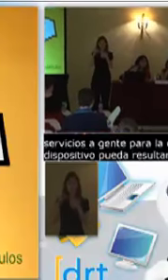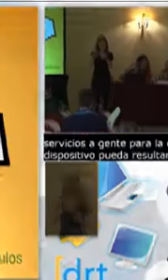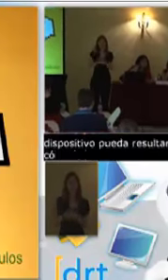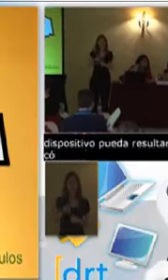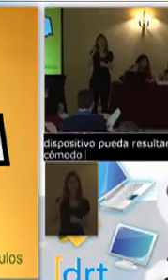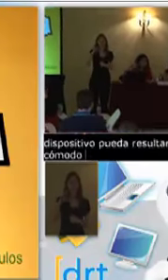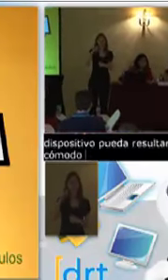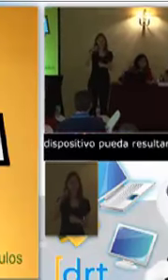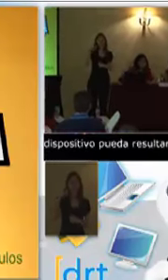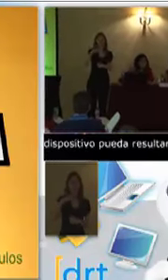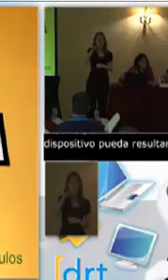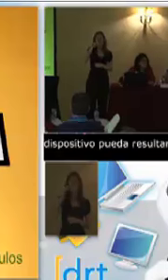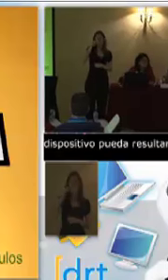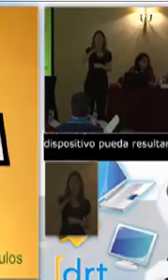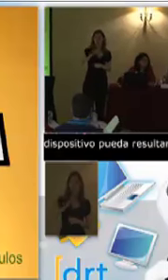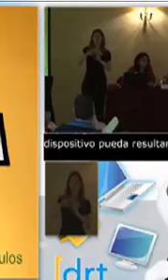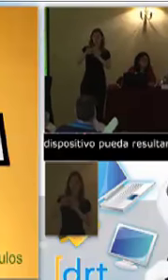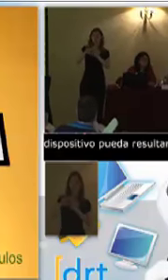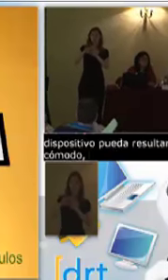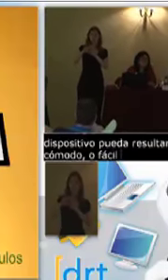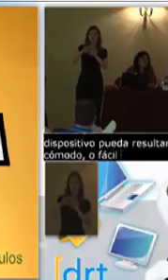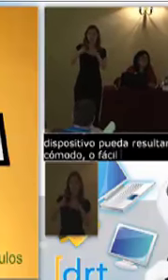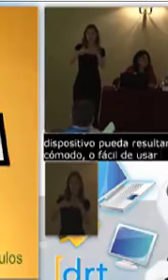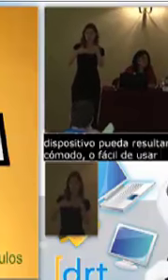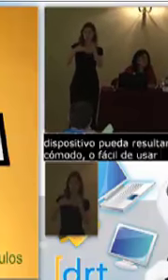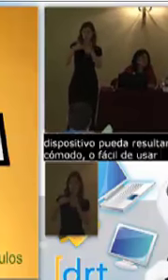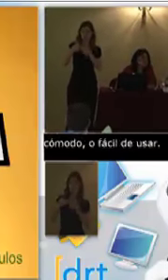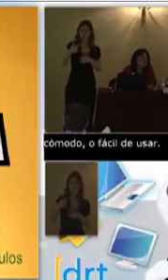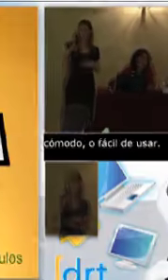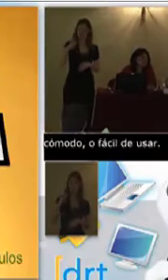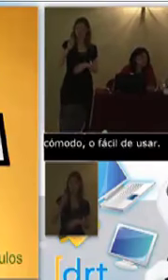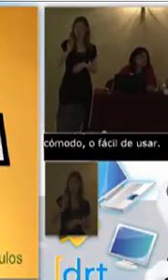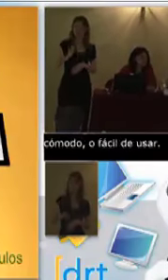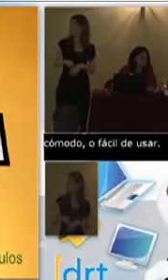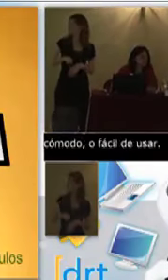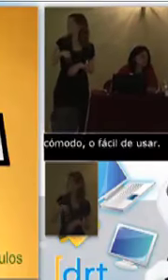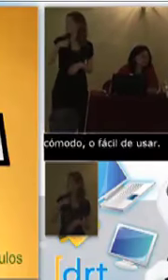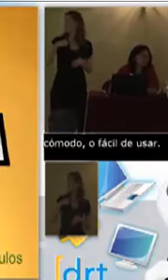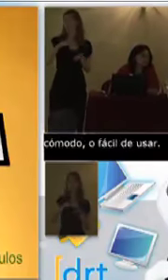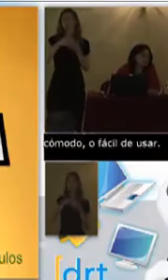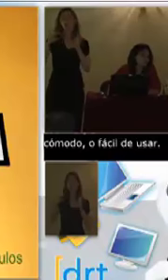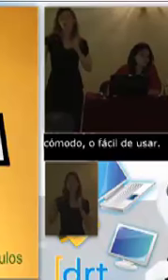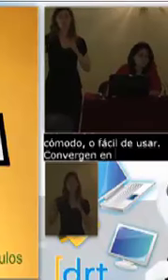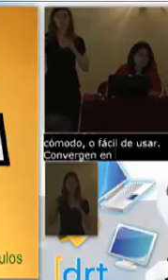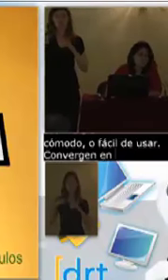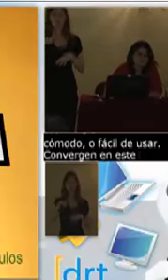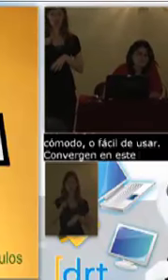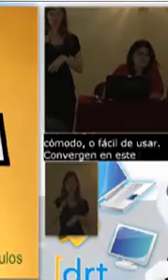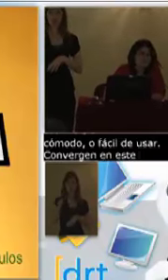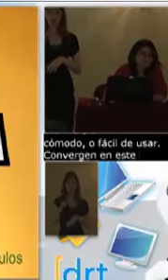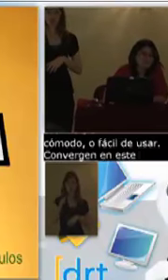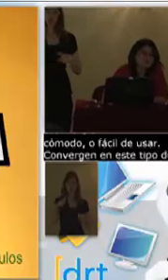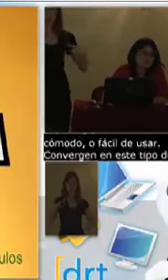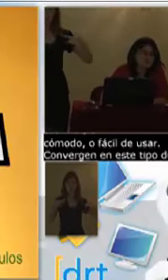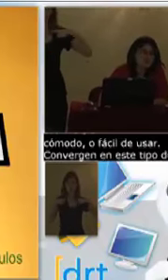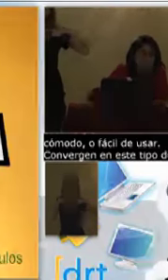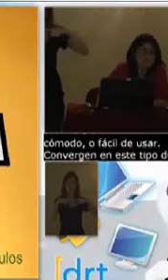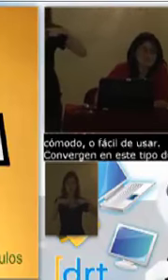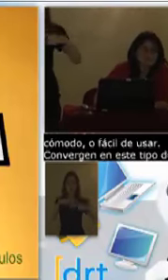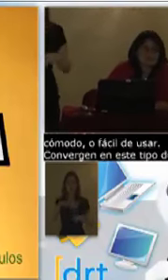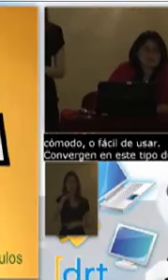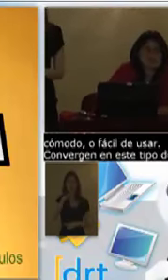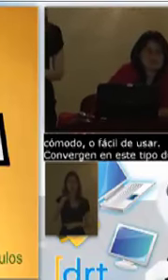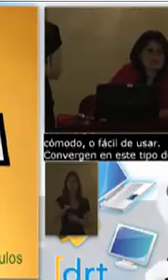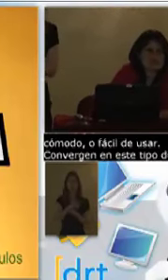comfortable, easier to use. We have this image of the human hand and the computer image. I use this because